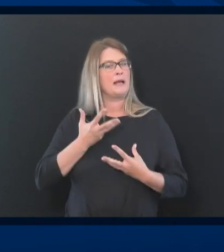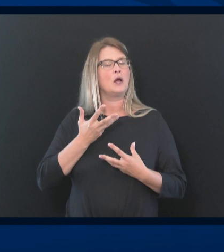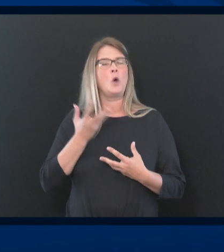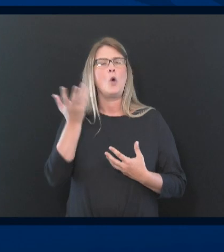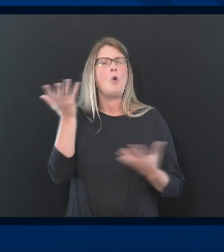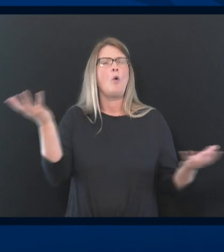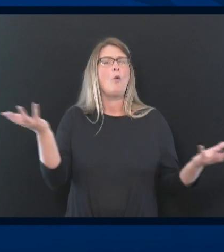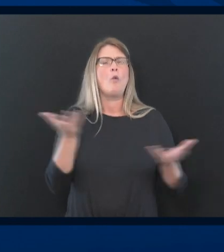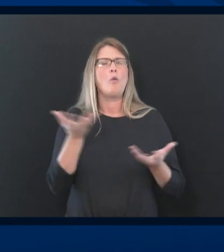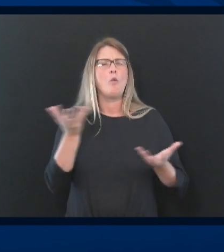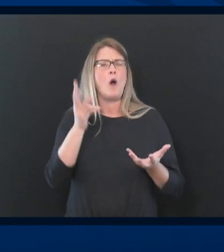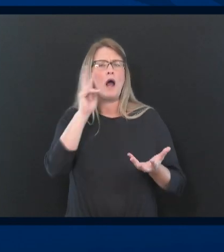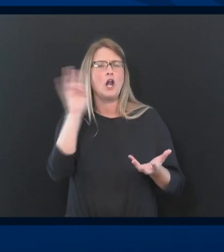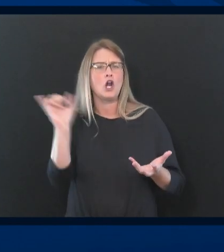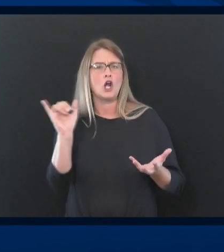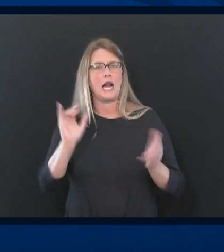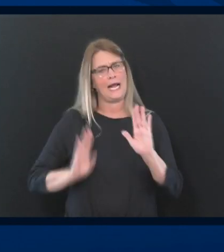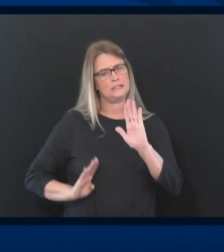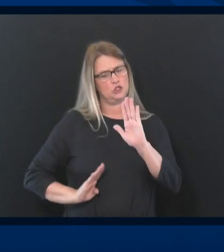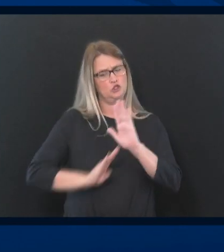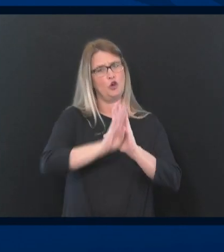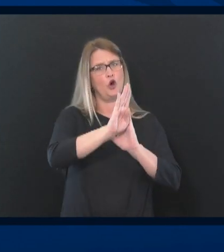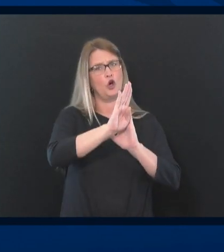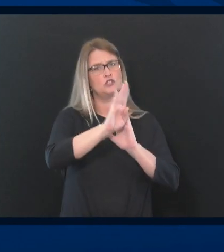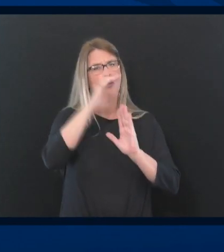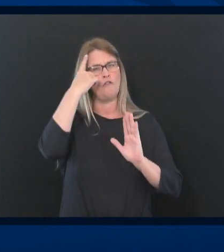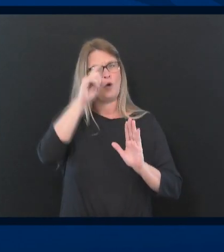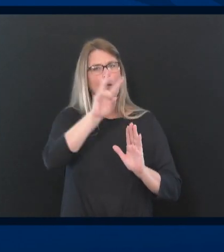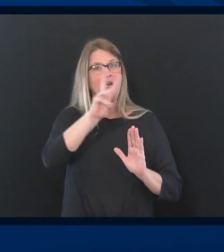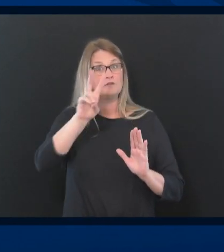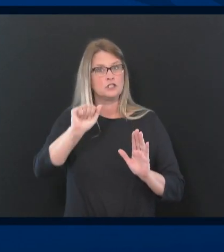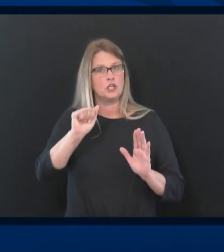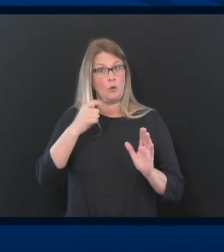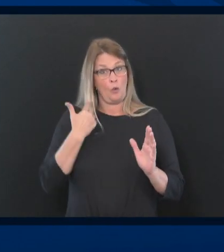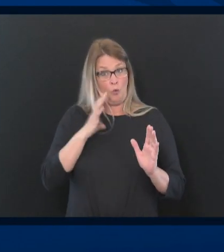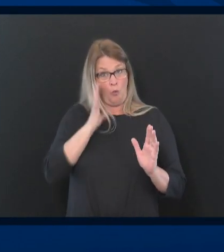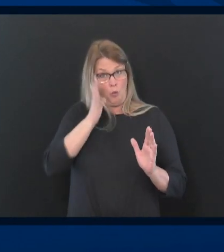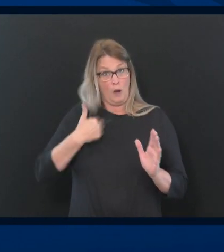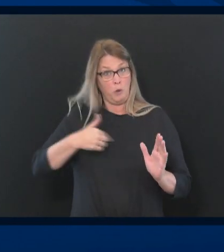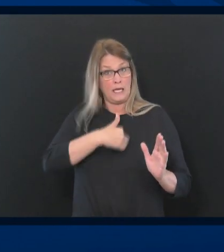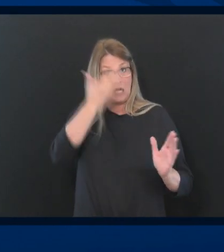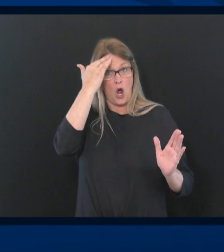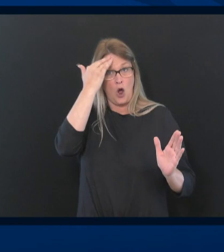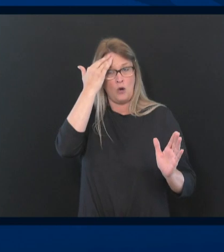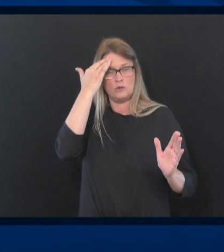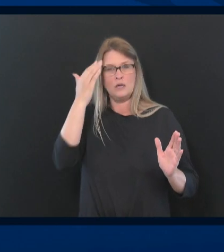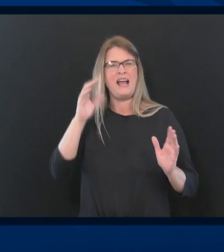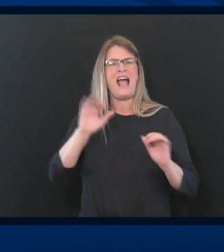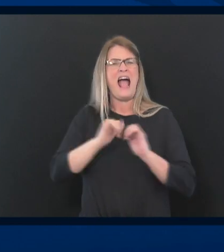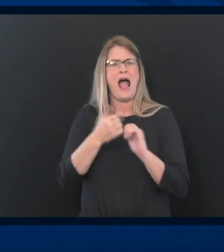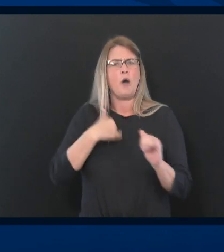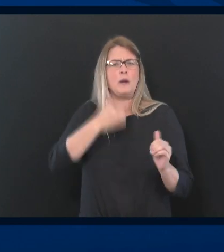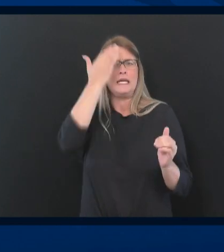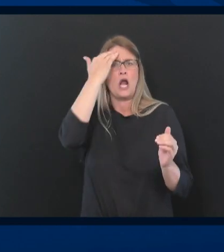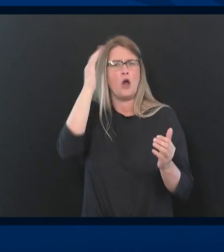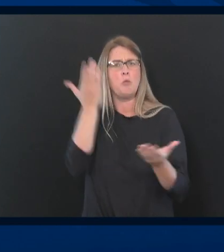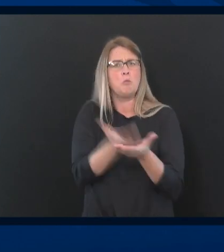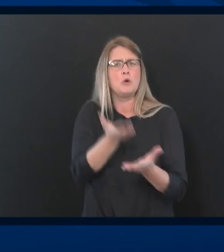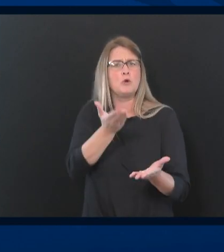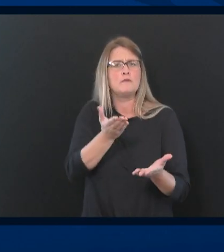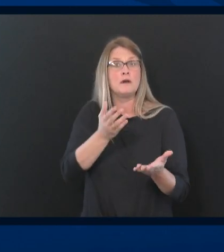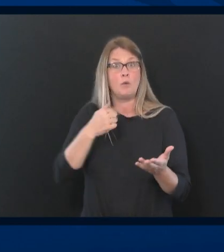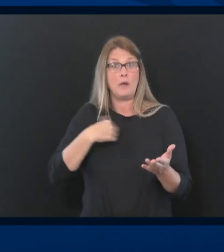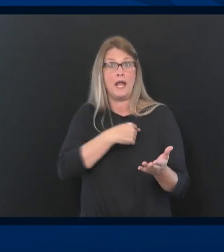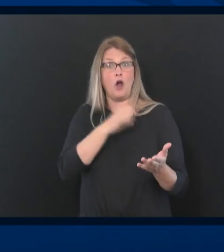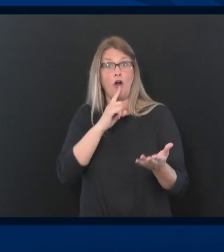in real time. Like, what will that look like for West Virginians, do you think? And what would be the indication that we're moving out of that surge, and